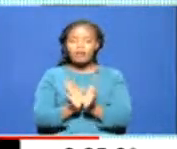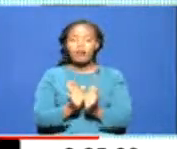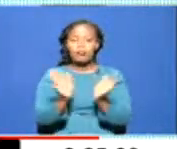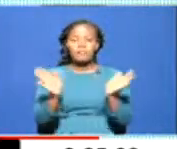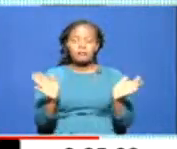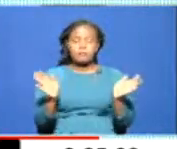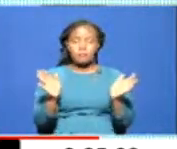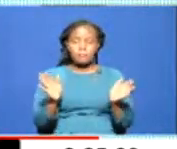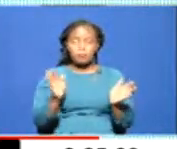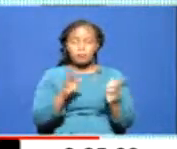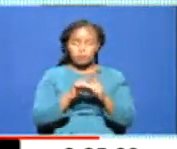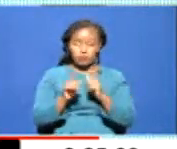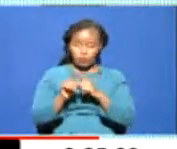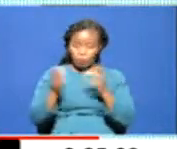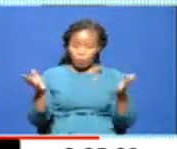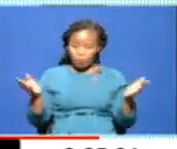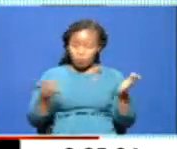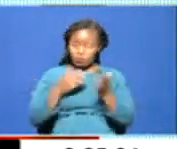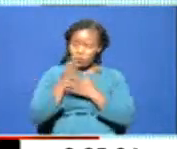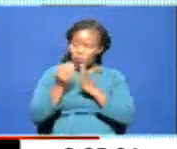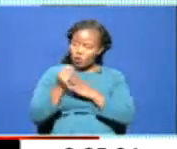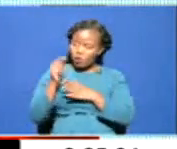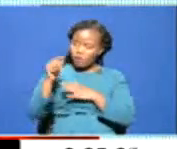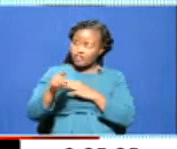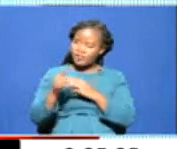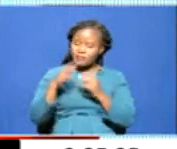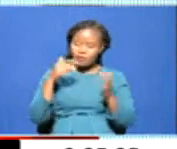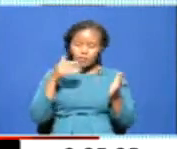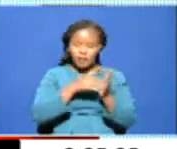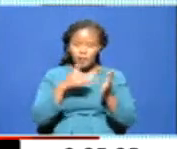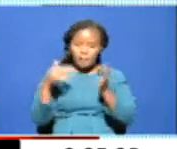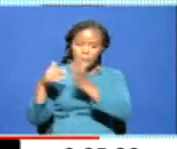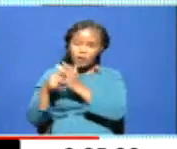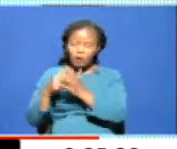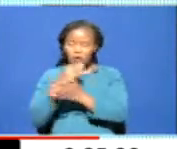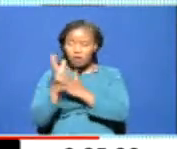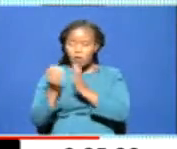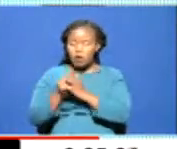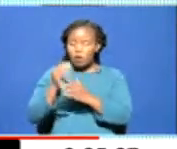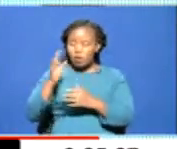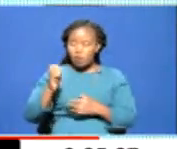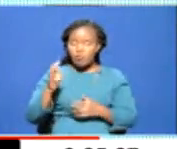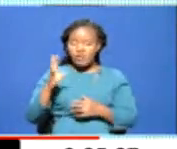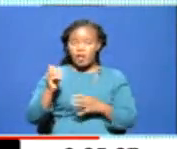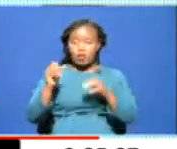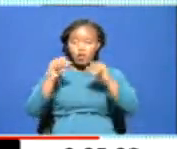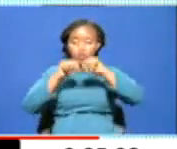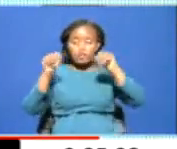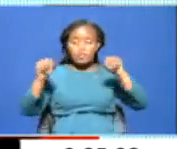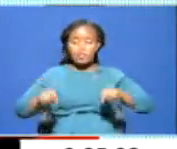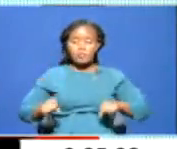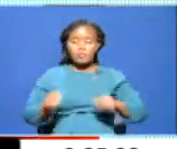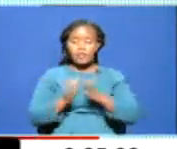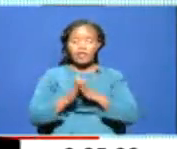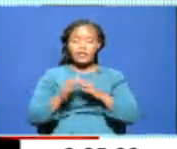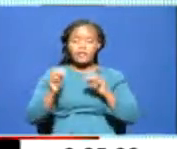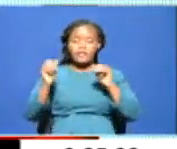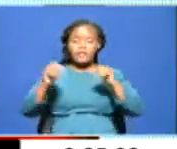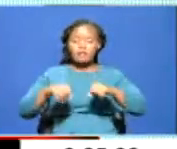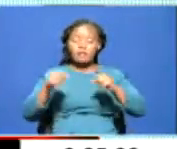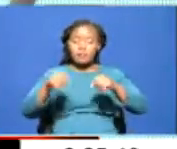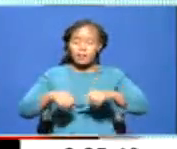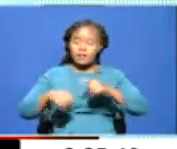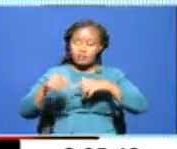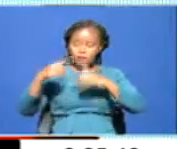and the undermining of the Earth's ecosystems and the Earth's capability to really sustain human and